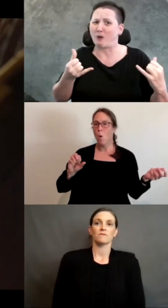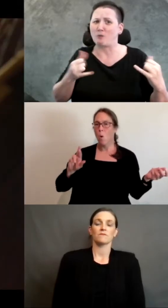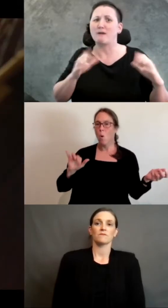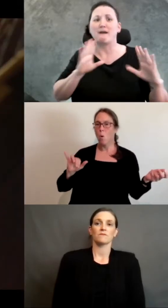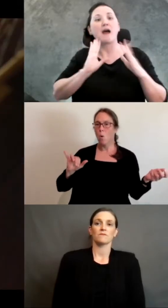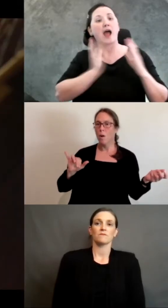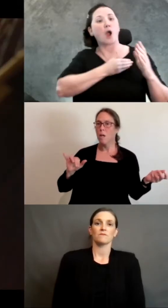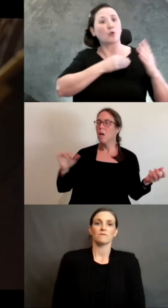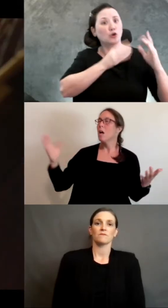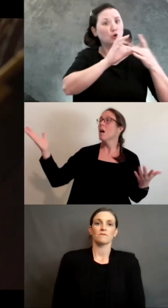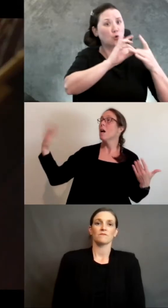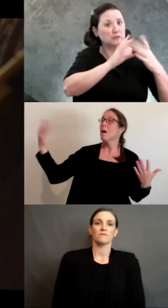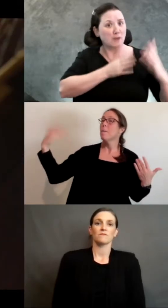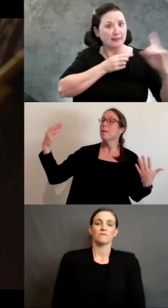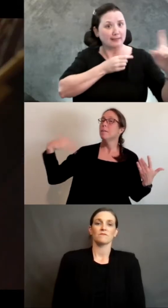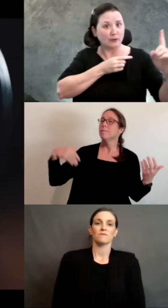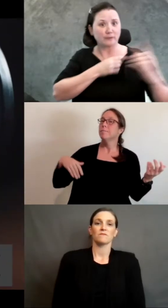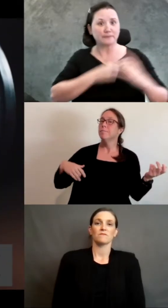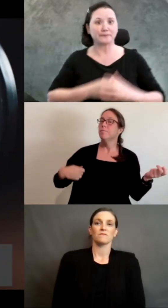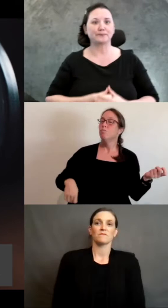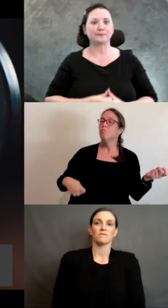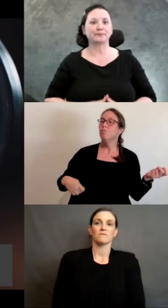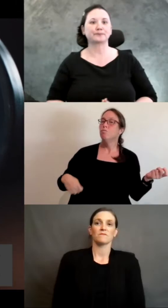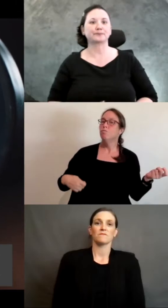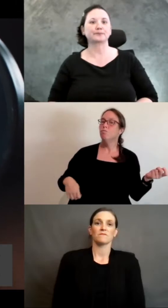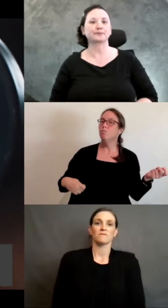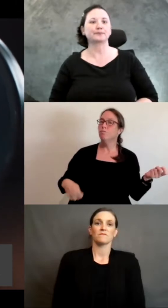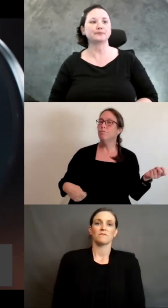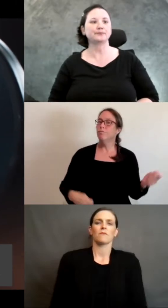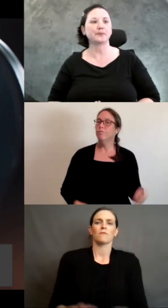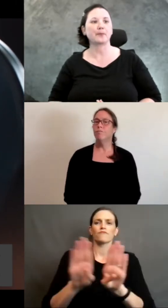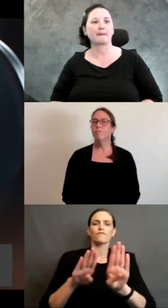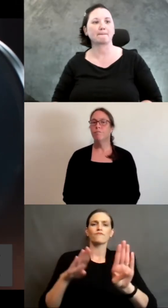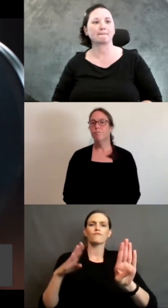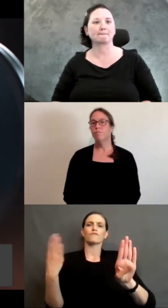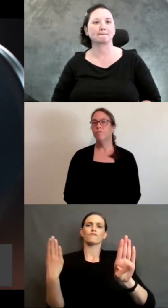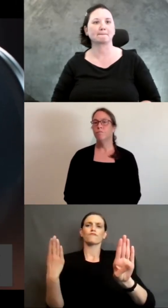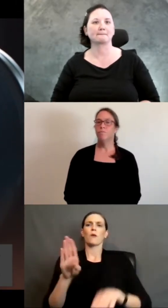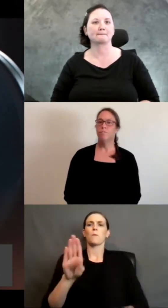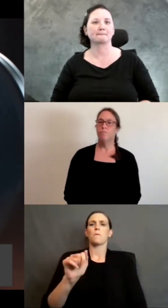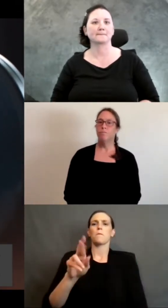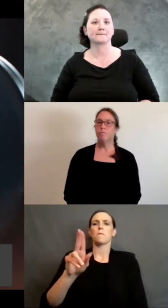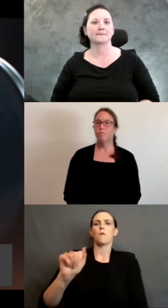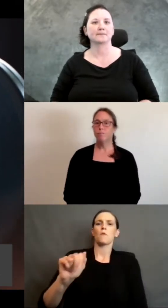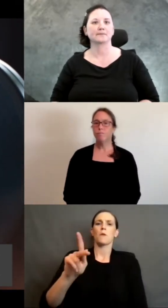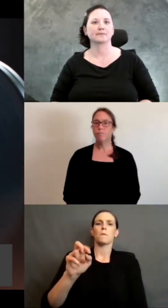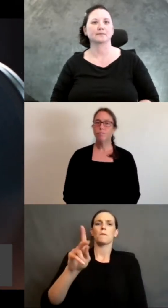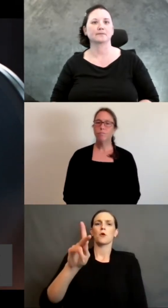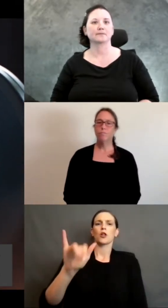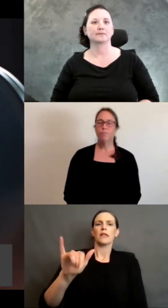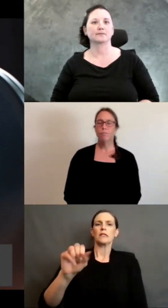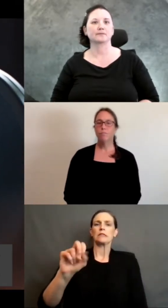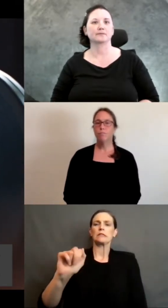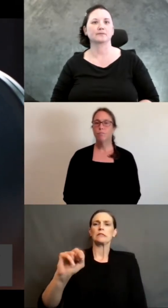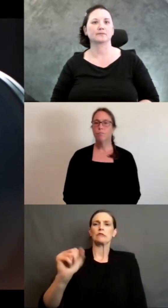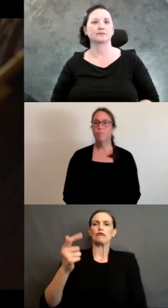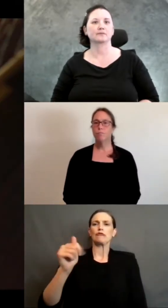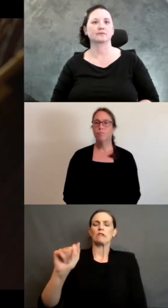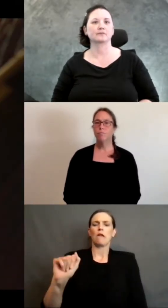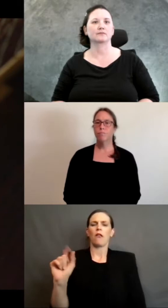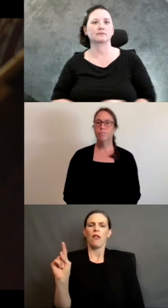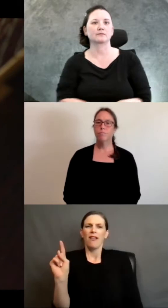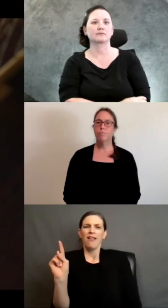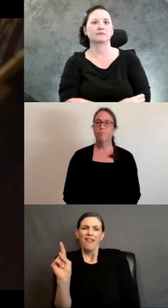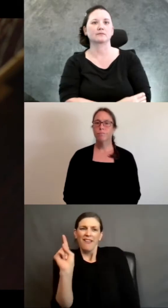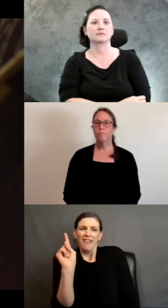Center. The door opens and Barbara Berkeley Sanchosna slowly and tentatively walks into the room. You must